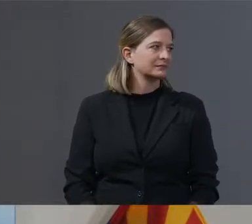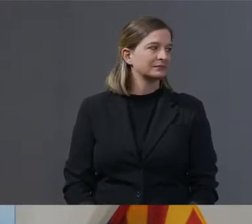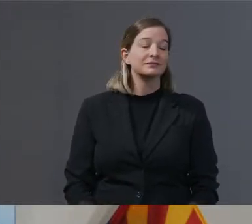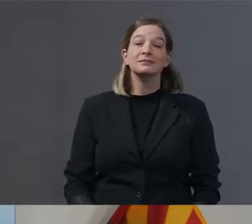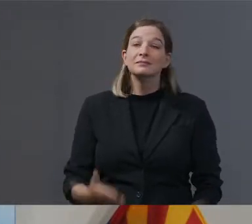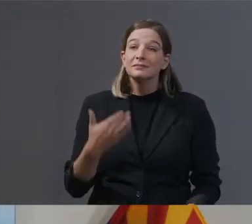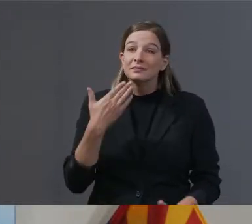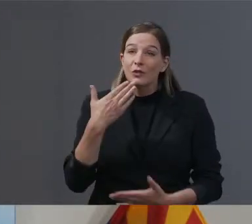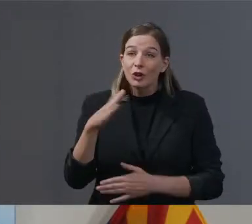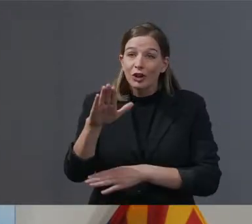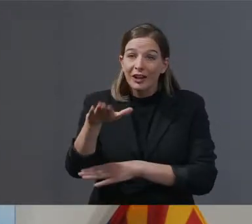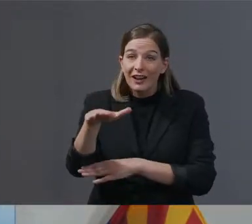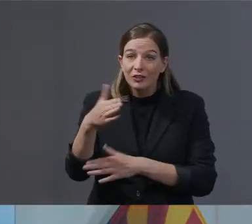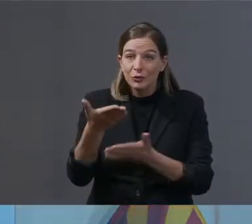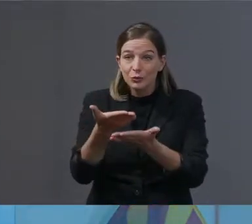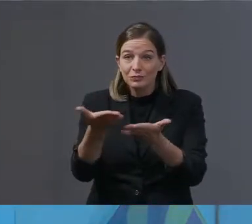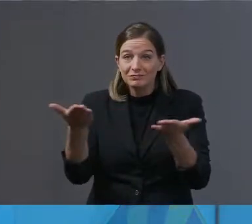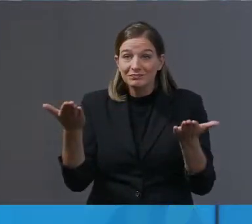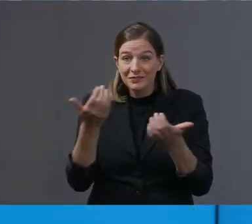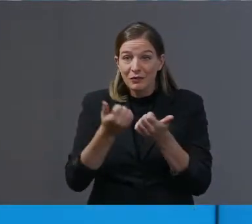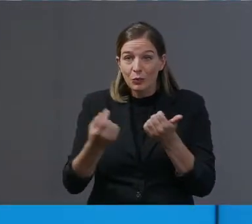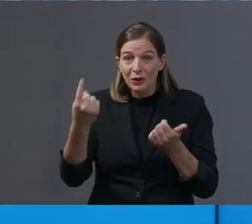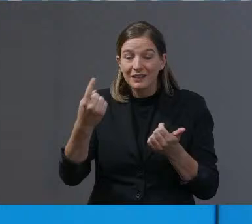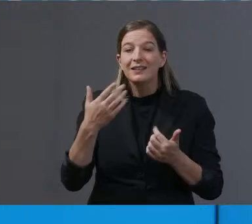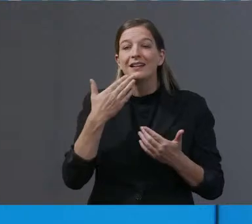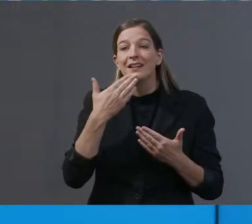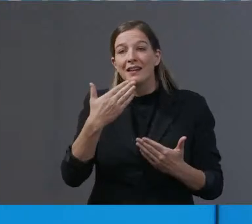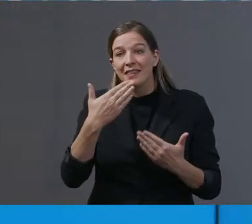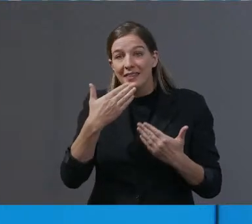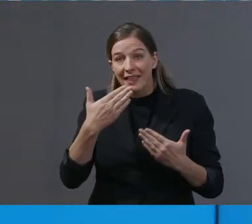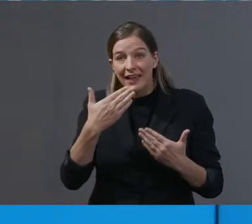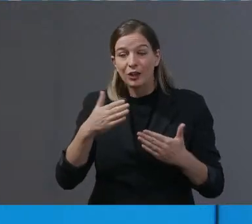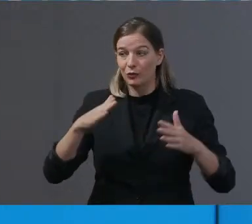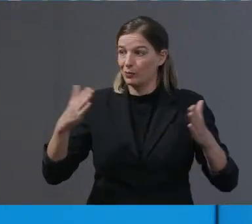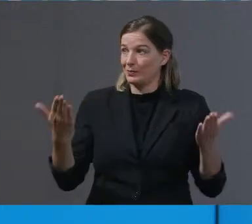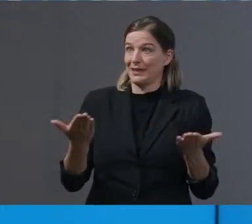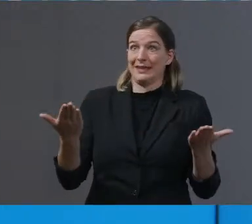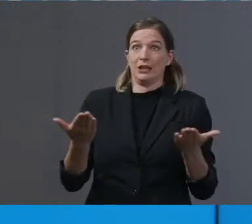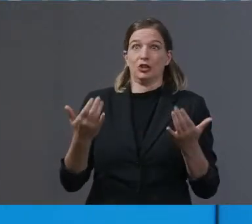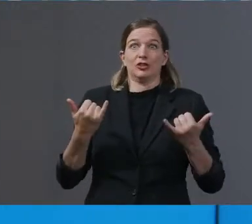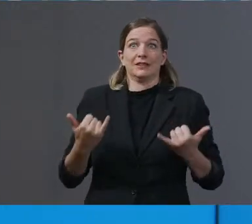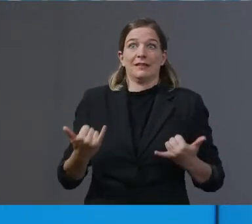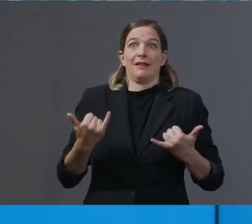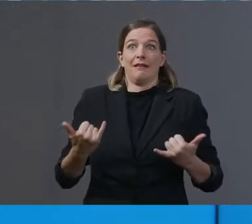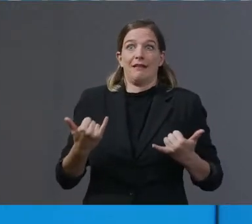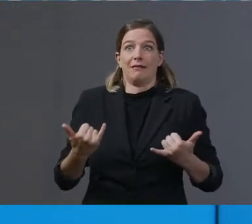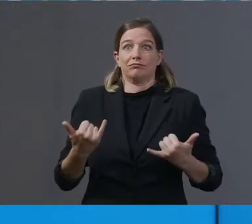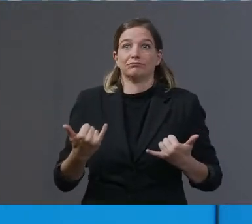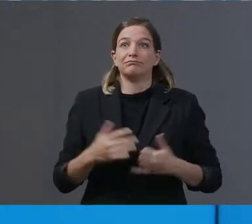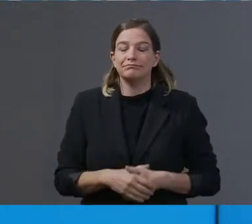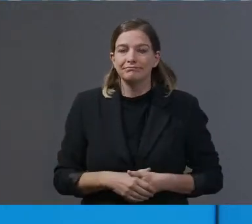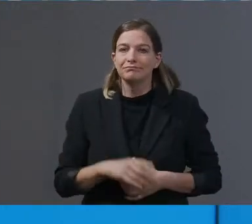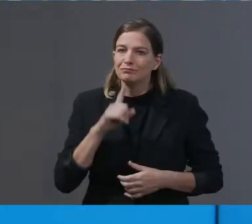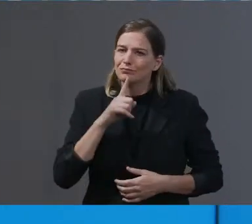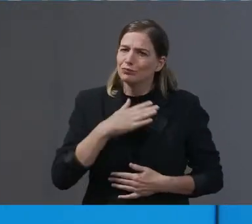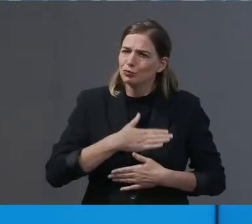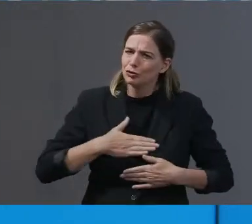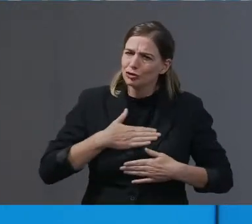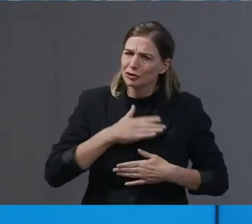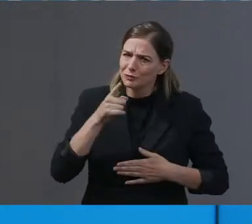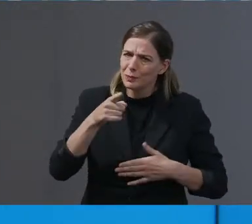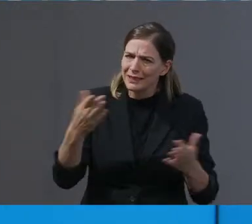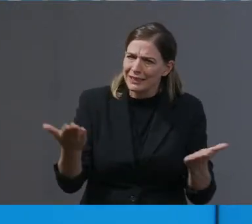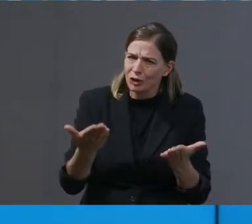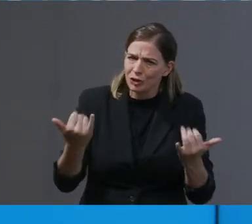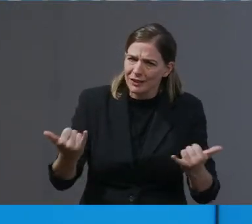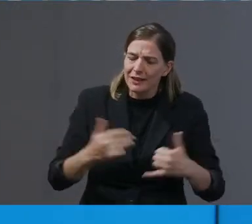Good afternoon, everyone. Thank you for being here today. I really appreciate it. I want to give you the